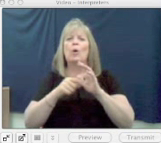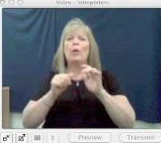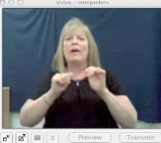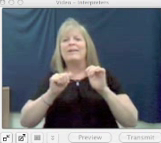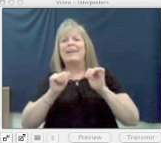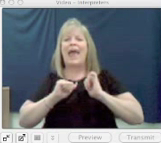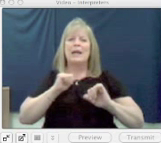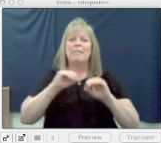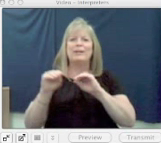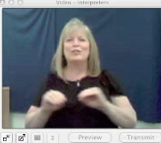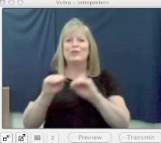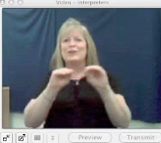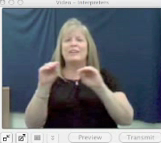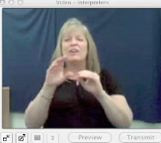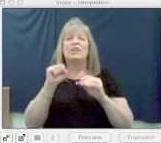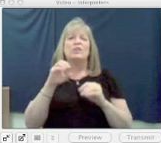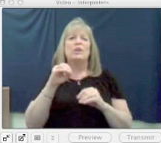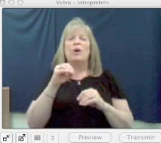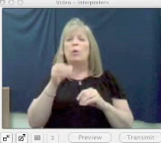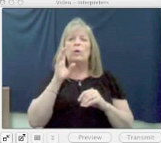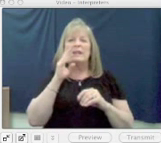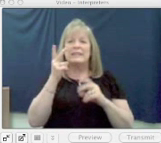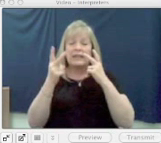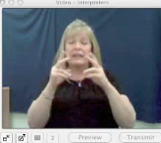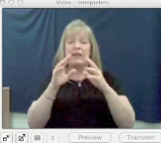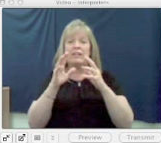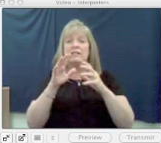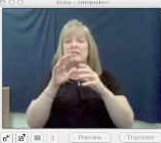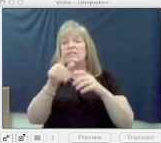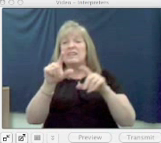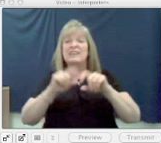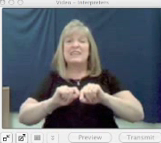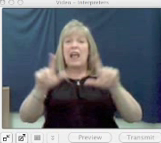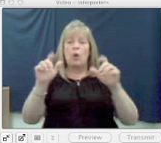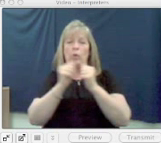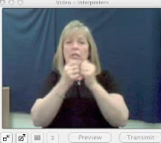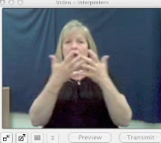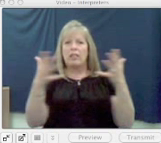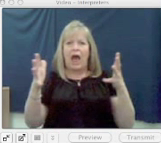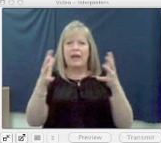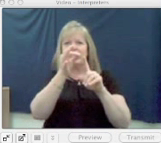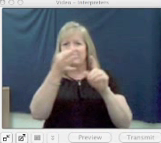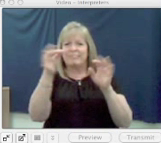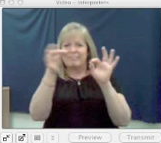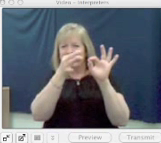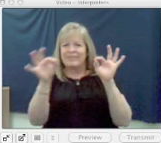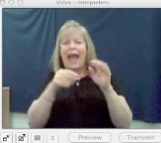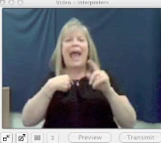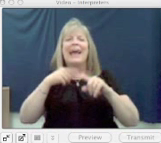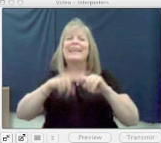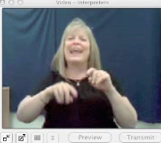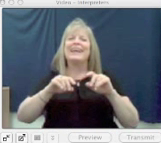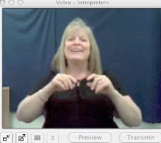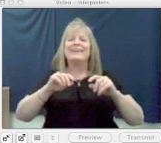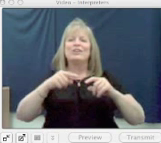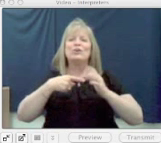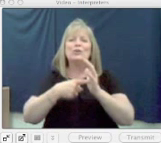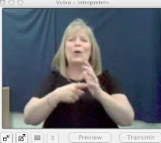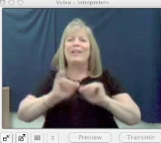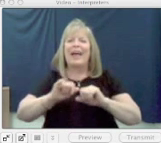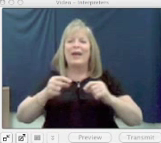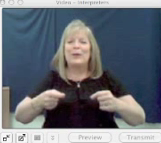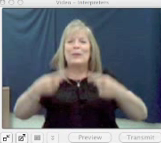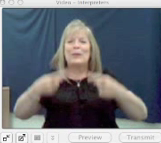essence, what you'll have are very busy slides. I apologize for that. I won't be able to move points up individually.